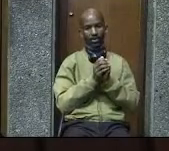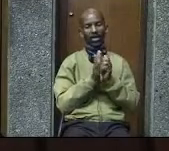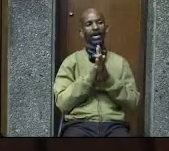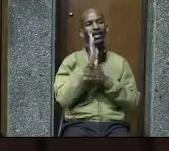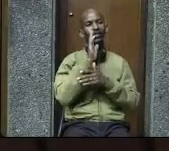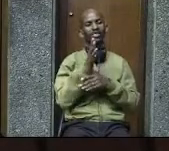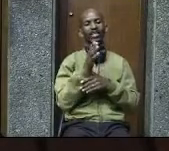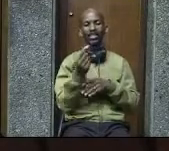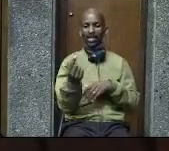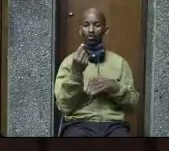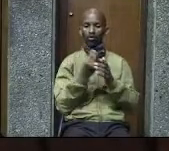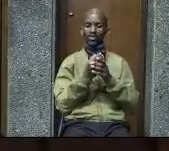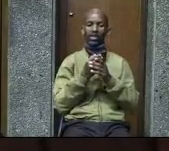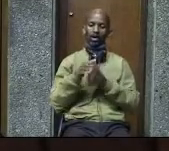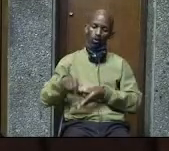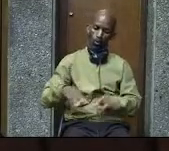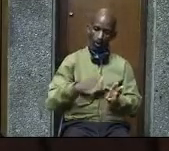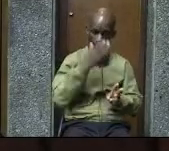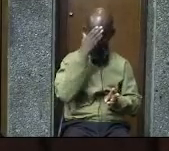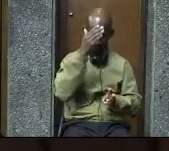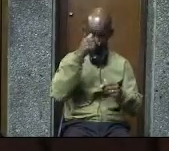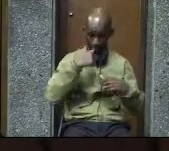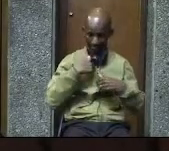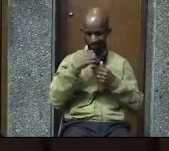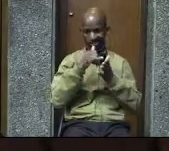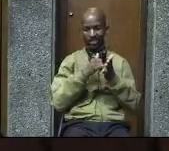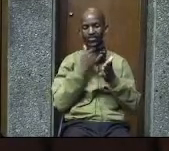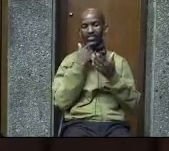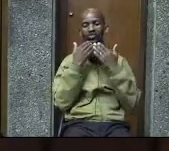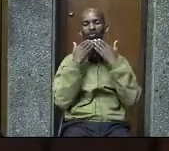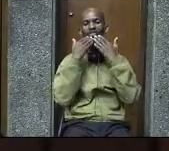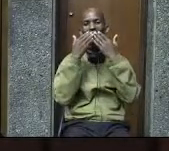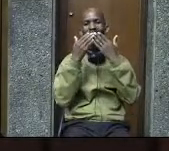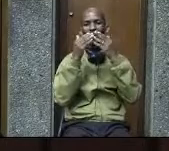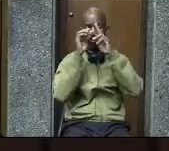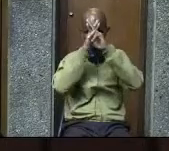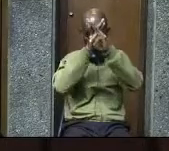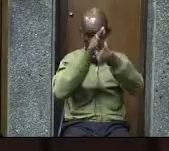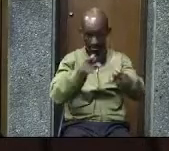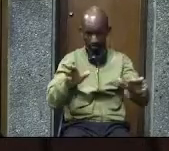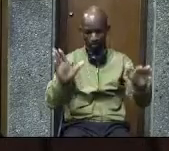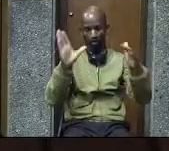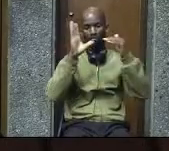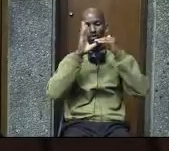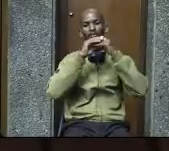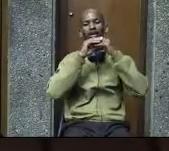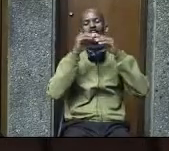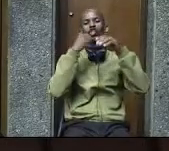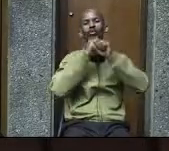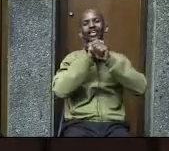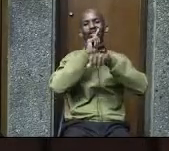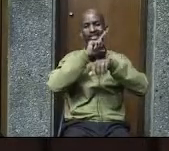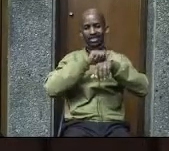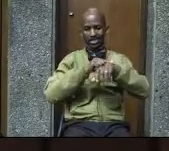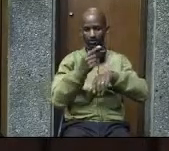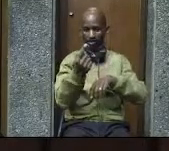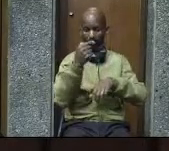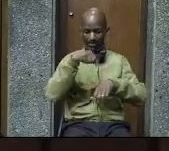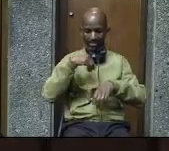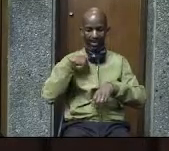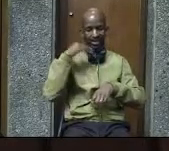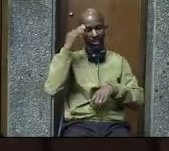also came up with a way forward. So mine is just to thank the honorable members for making time. I know